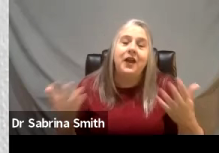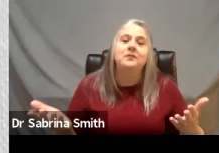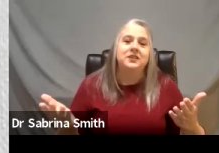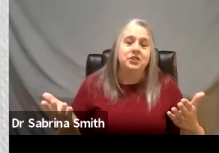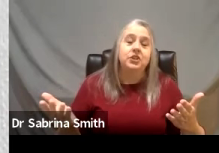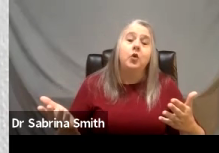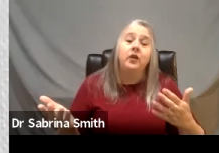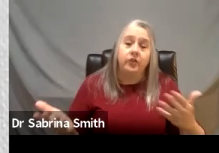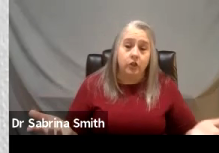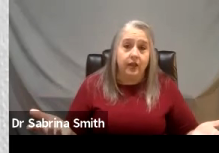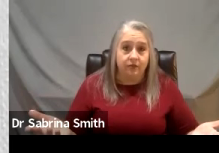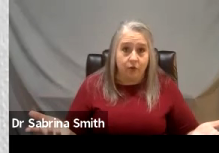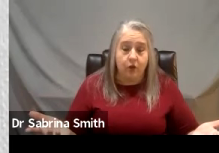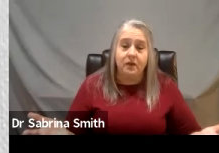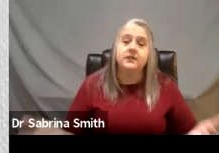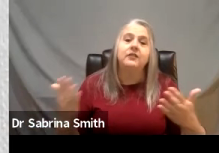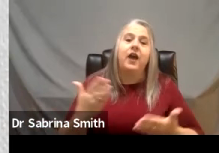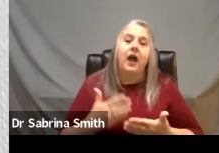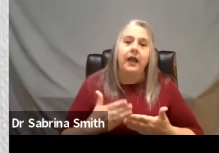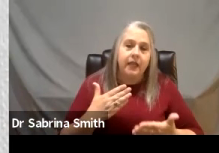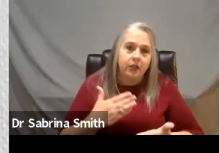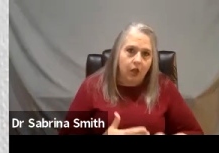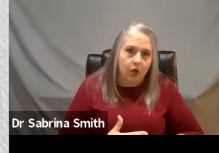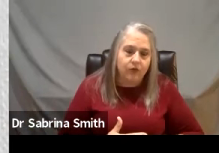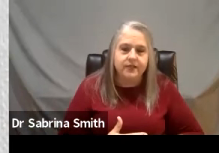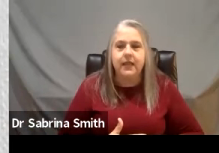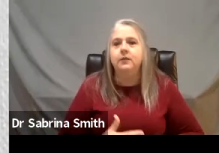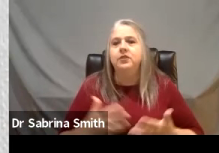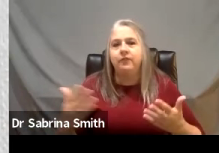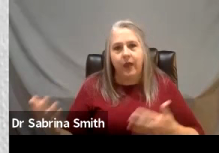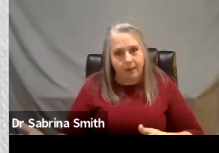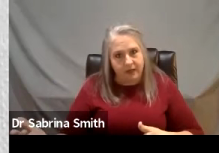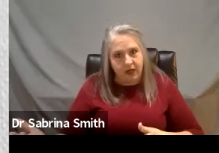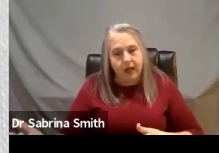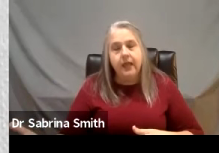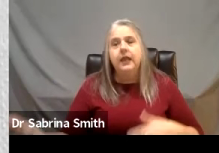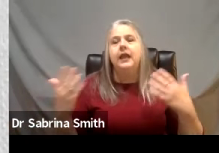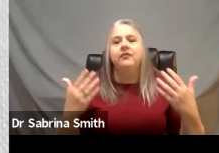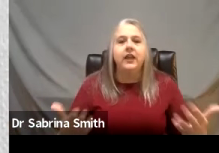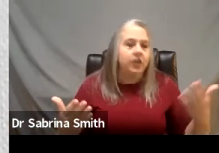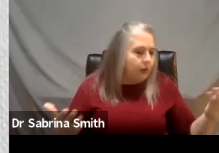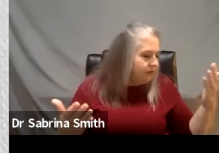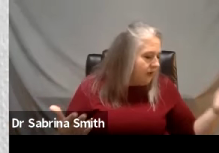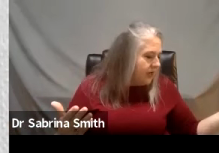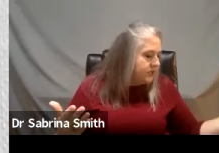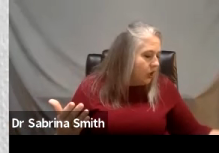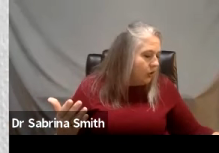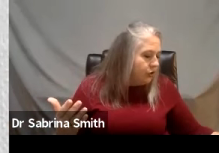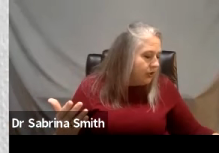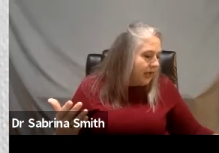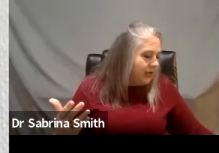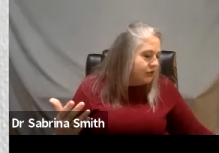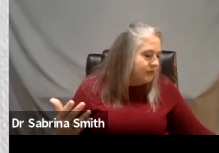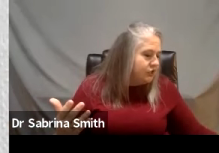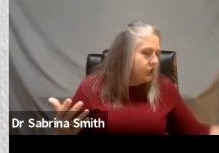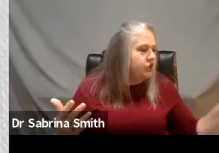So it helps us to know what they're looking for, though, because if I can go the same with the vocabulary, if I can go and find, oh, you're